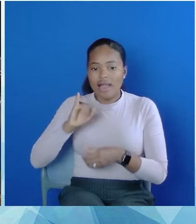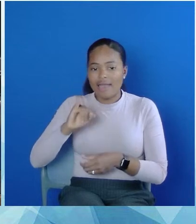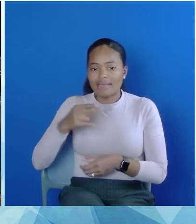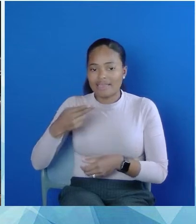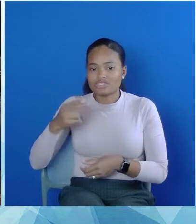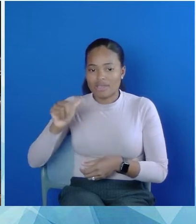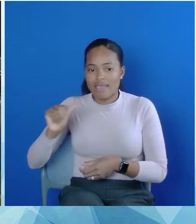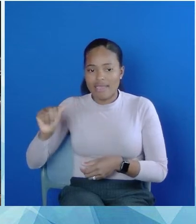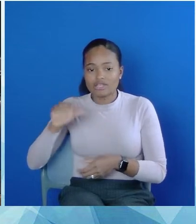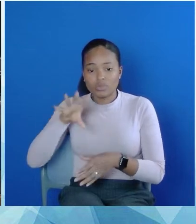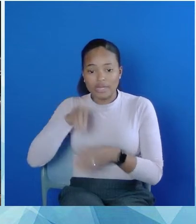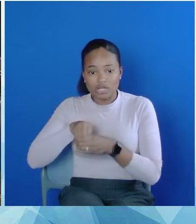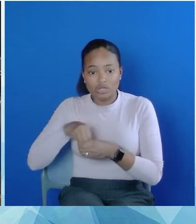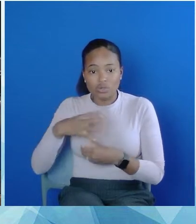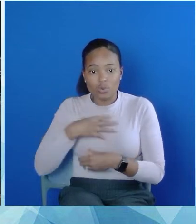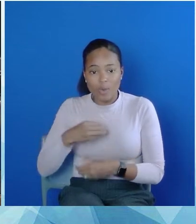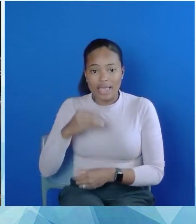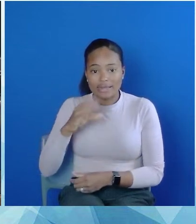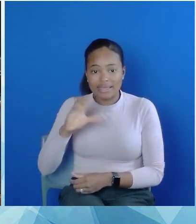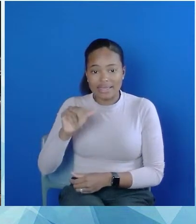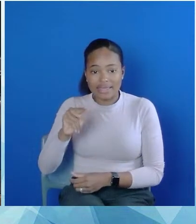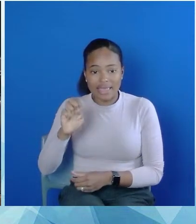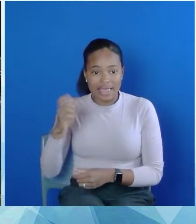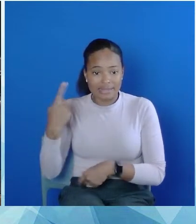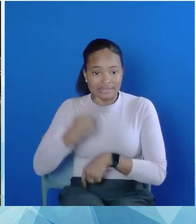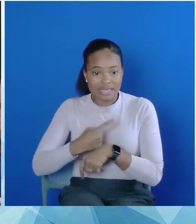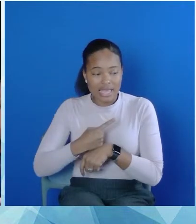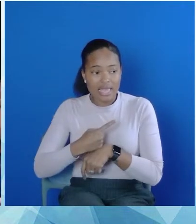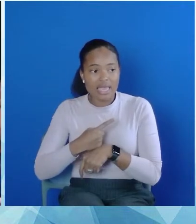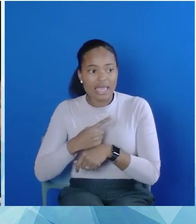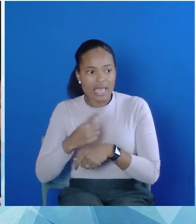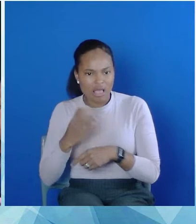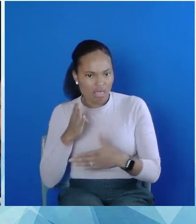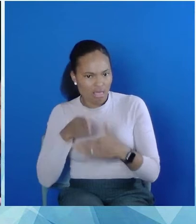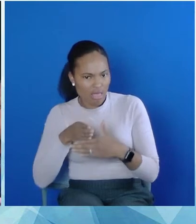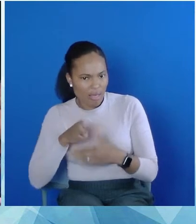Yes, I'd like to do that. And excuse me, Sue-Kay, this is Board Member Bove. I'd like to clarify